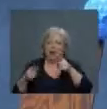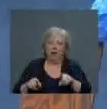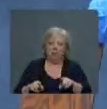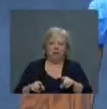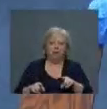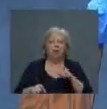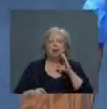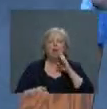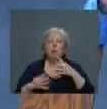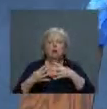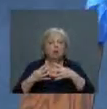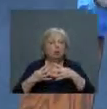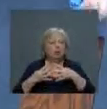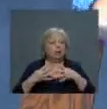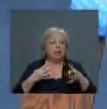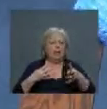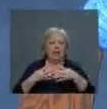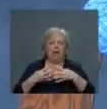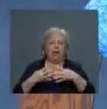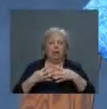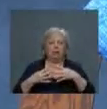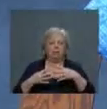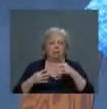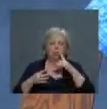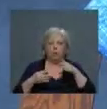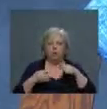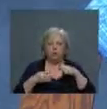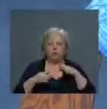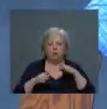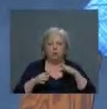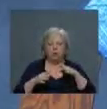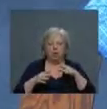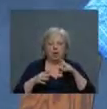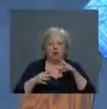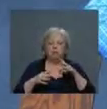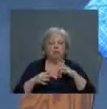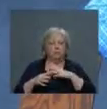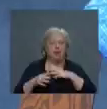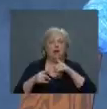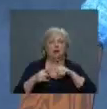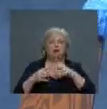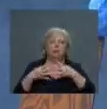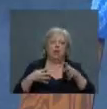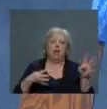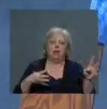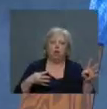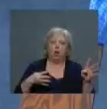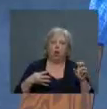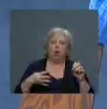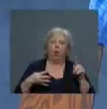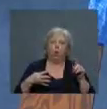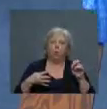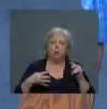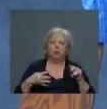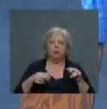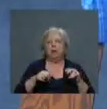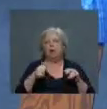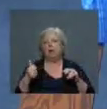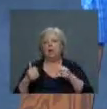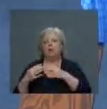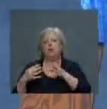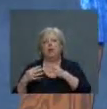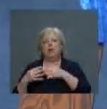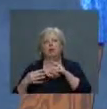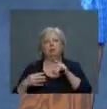know, the gates, we're going to channel traffic. That's fine. Do you leave a gate open? You go back down on the other end of baseline, you see